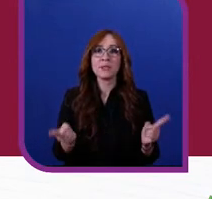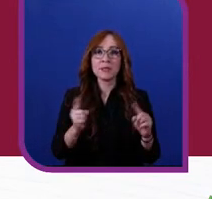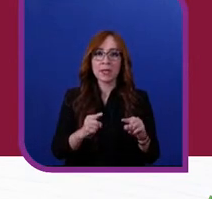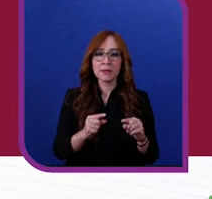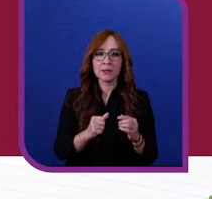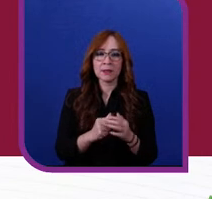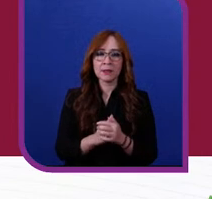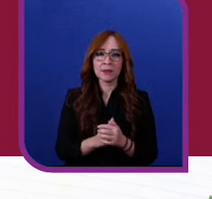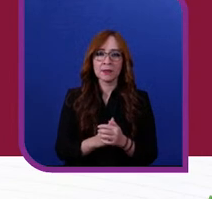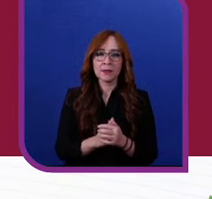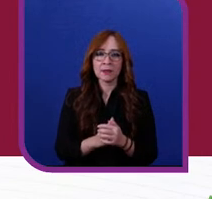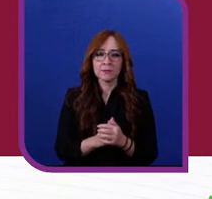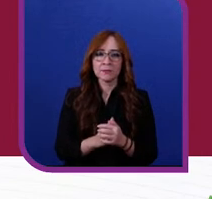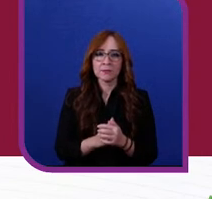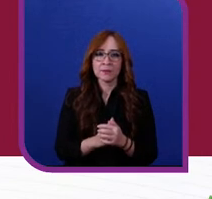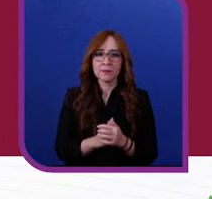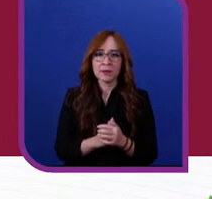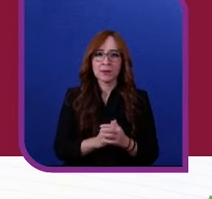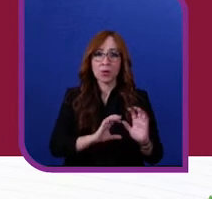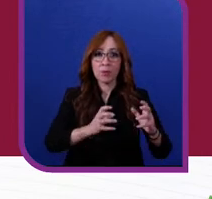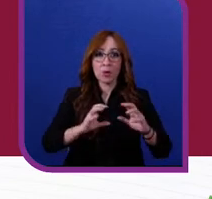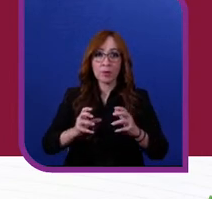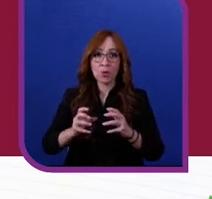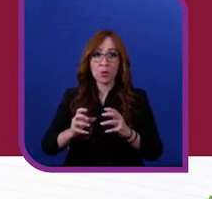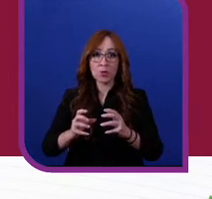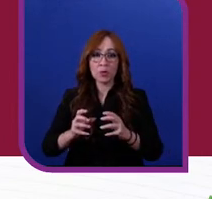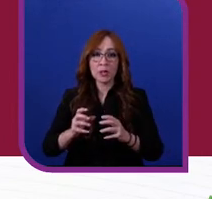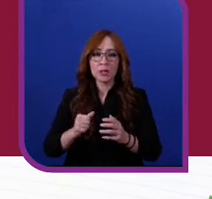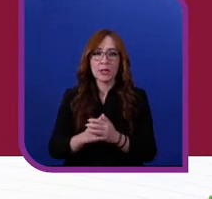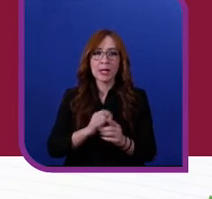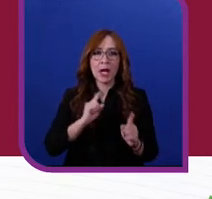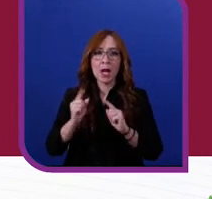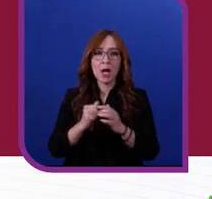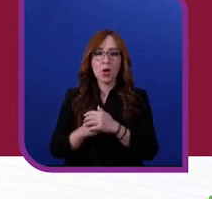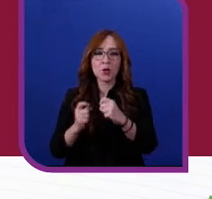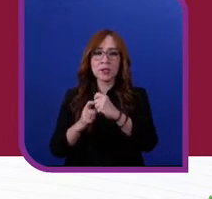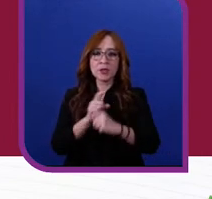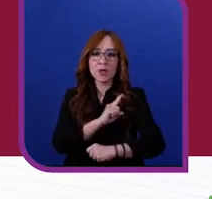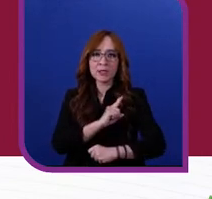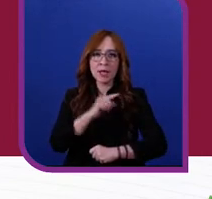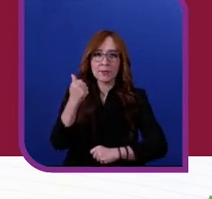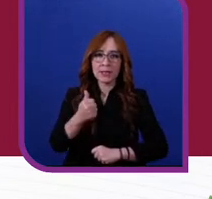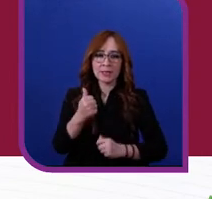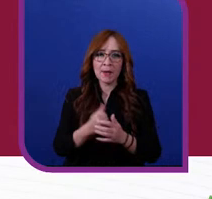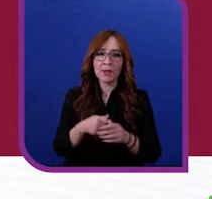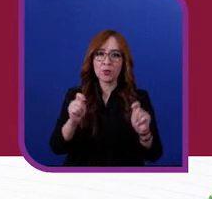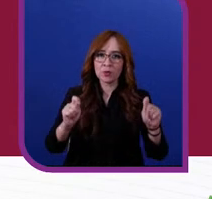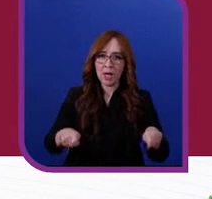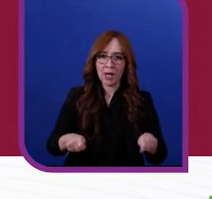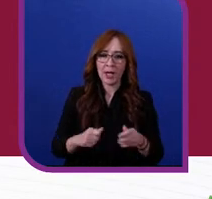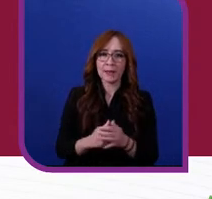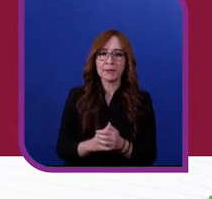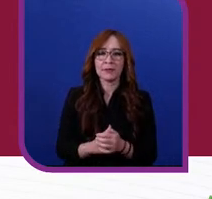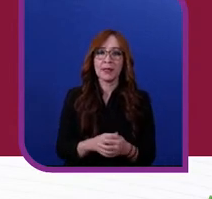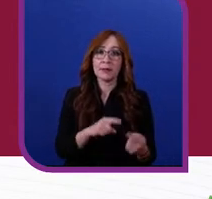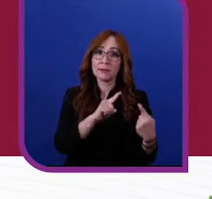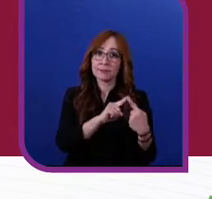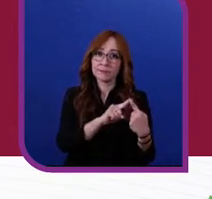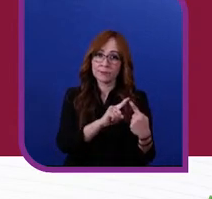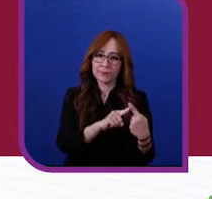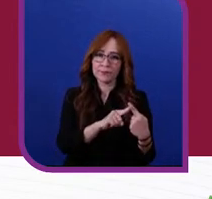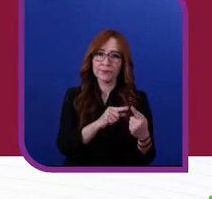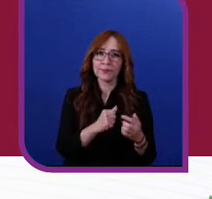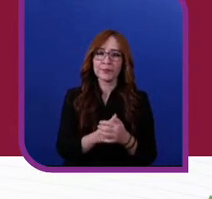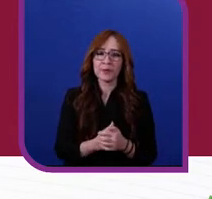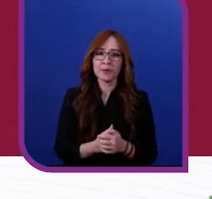the Baby's Kim ini Indonesia edos related to the konektifiti sectors like online gas